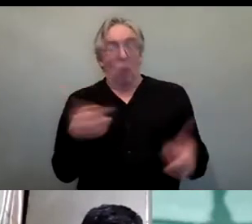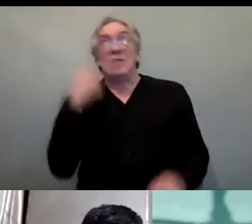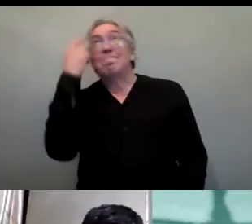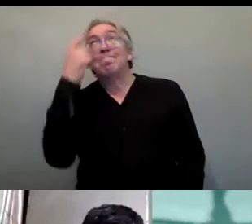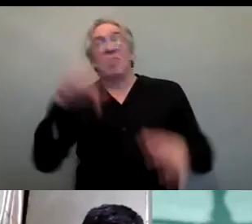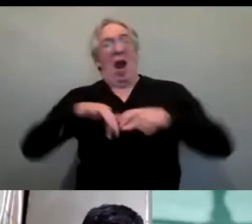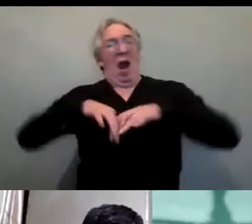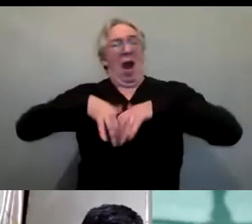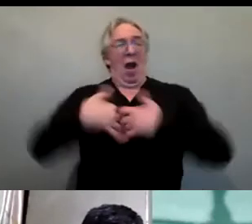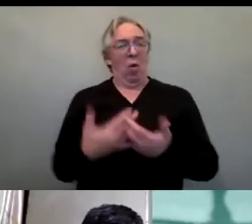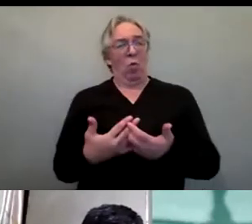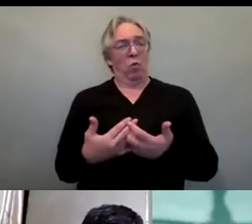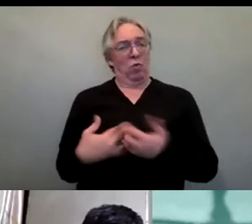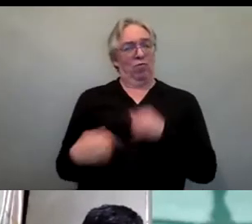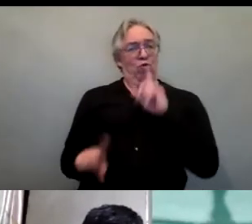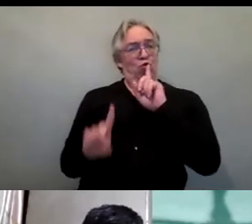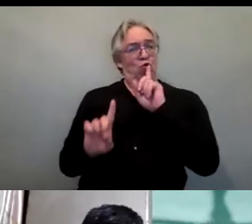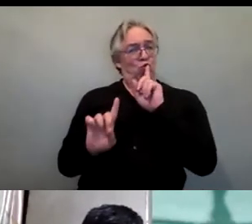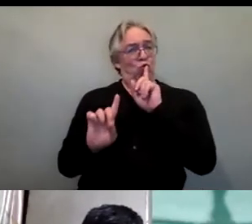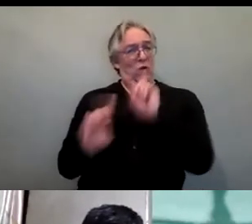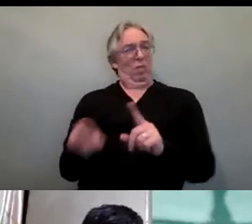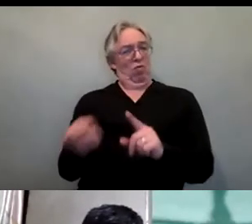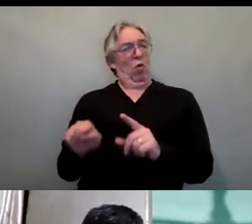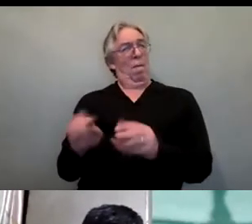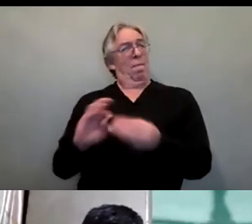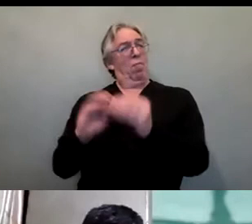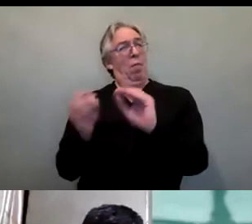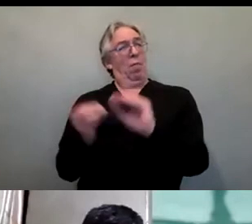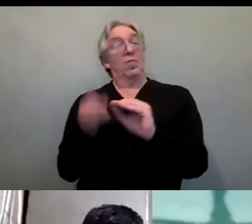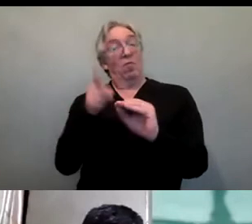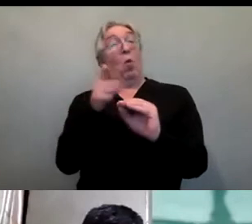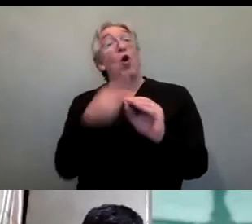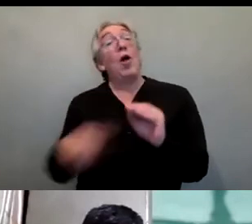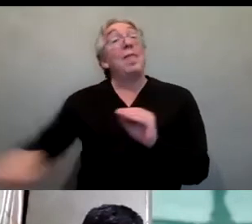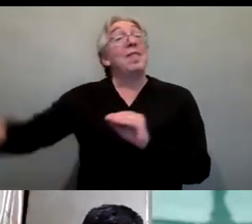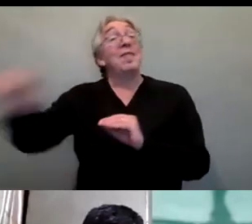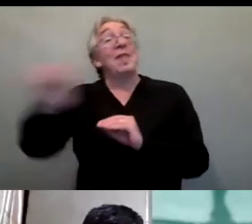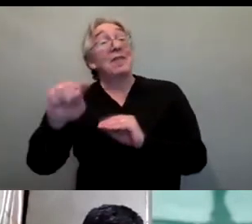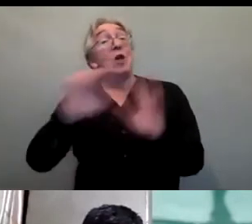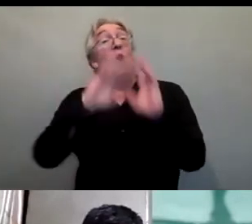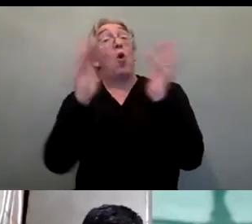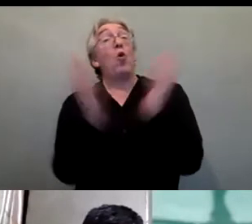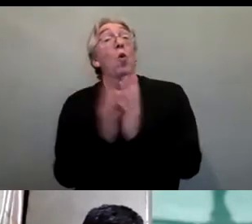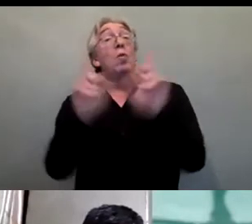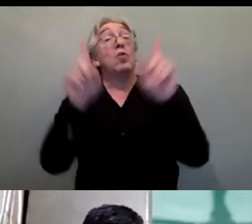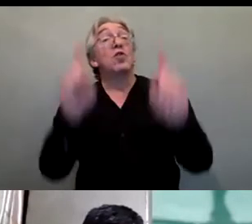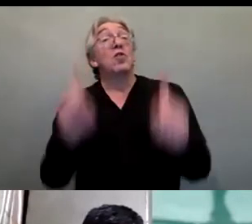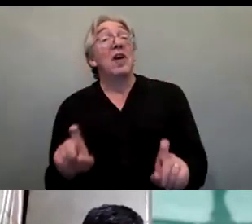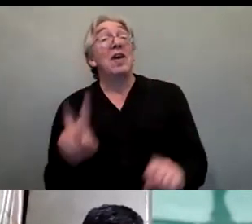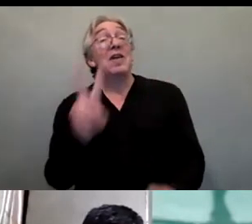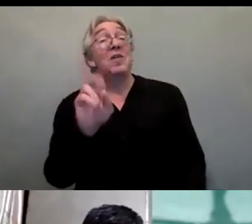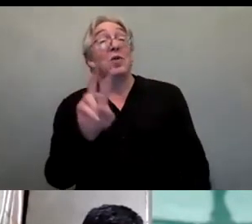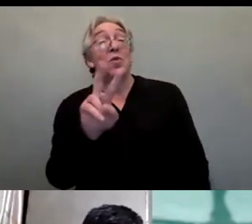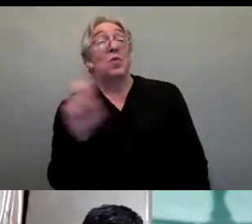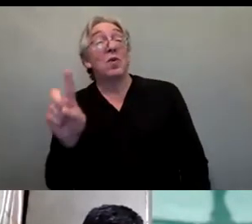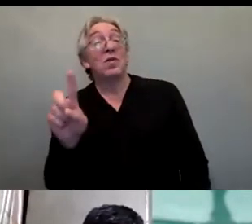lessons and issues for the launch of the next global survey in 2021.